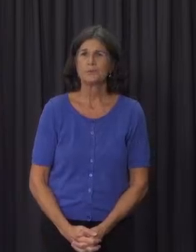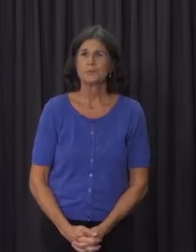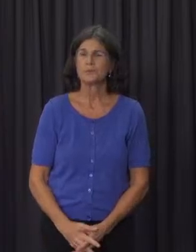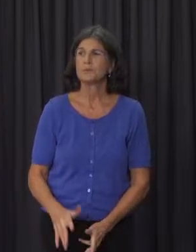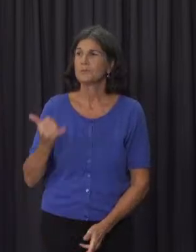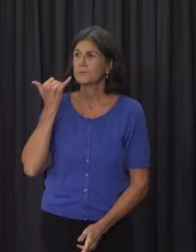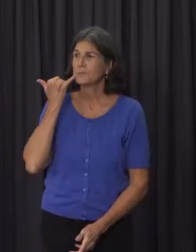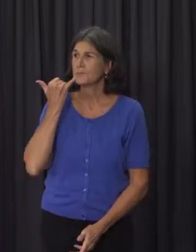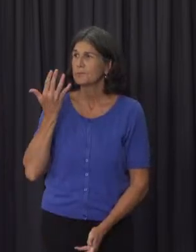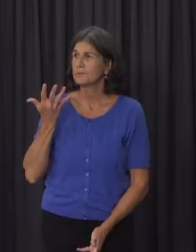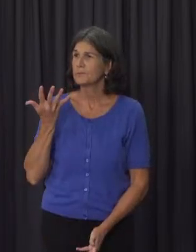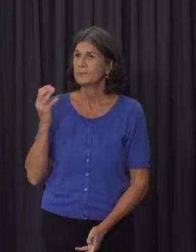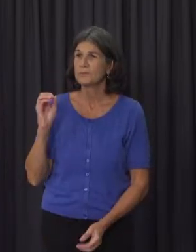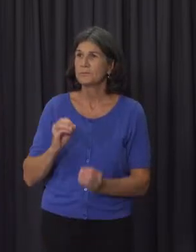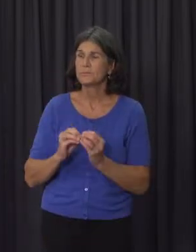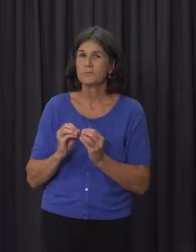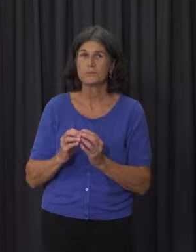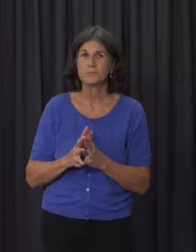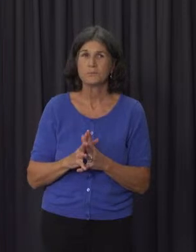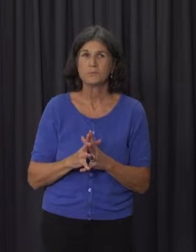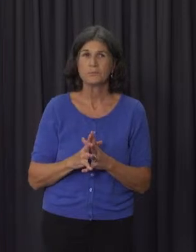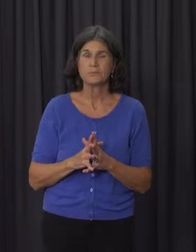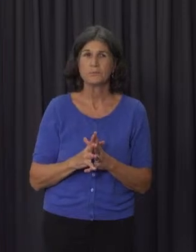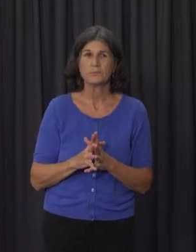Josh Paul, RD News Now.